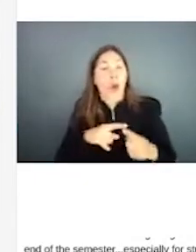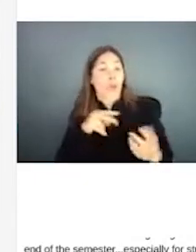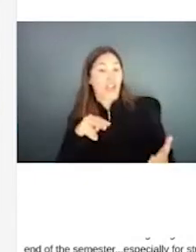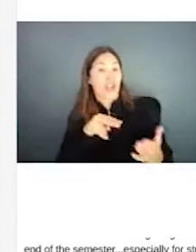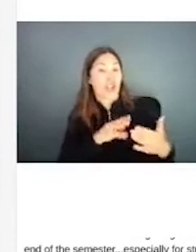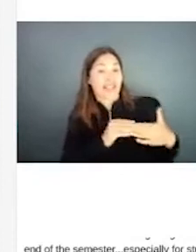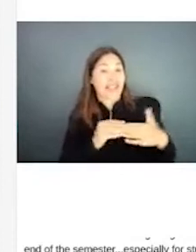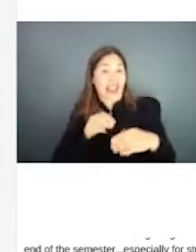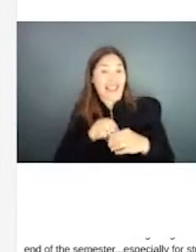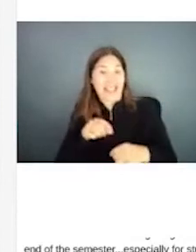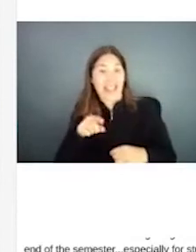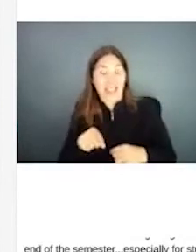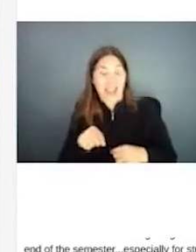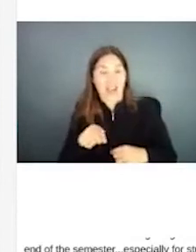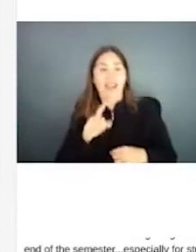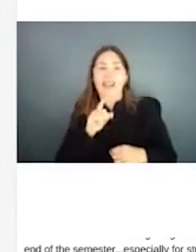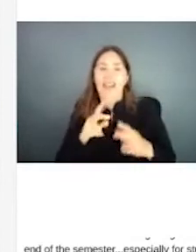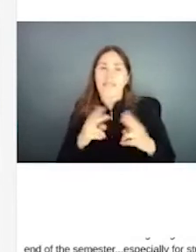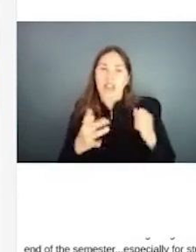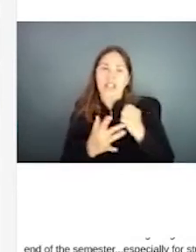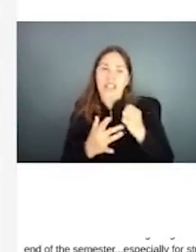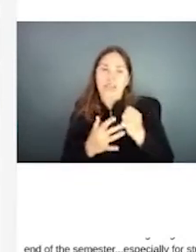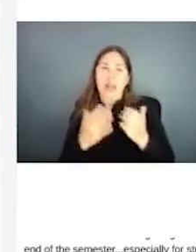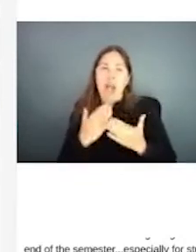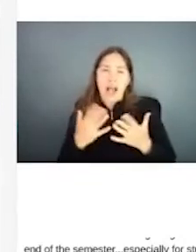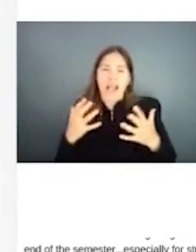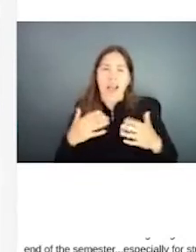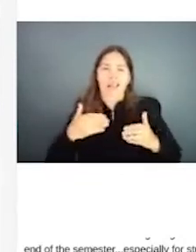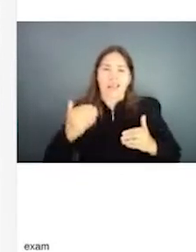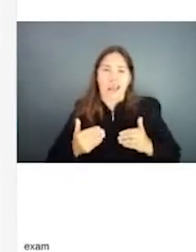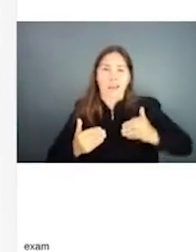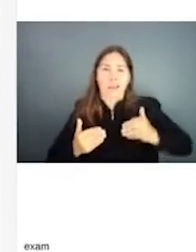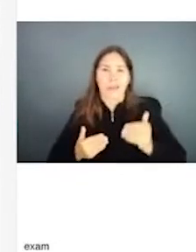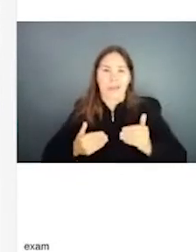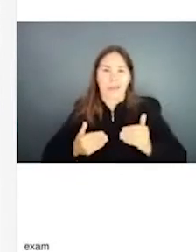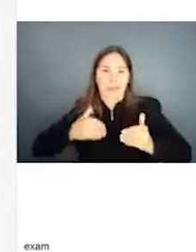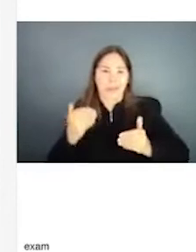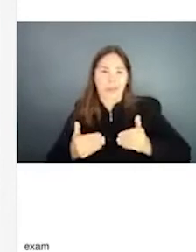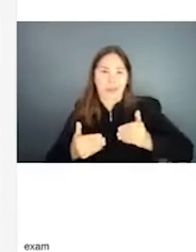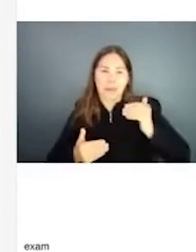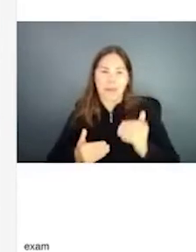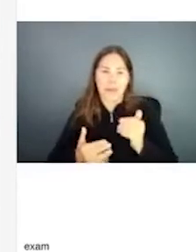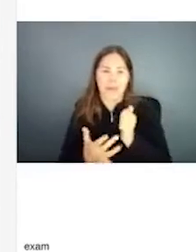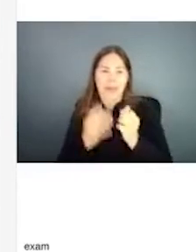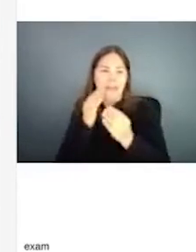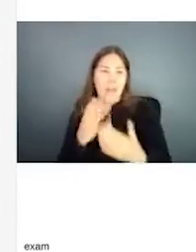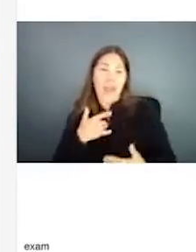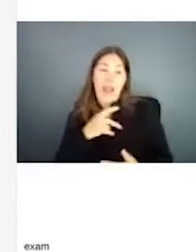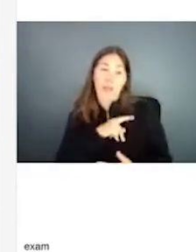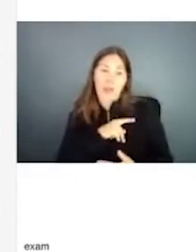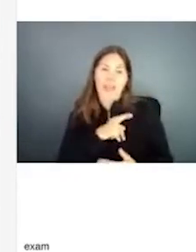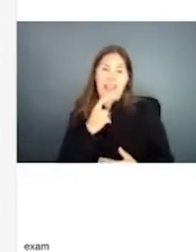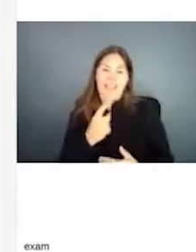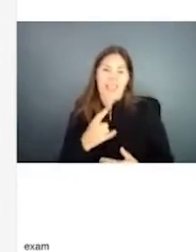in there, they're very technical, a lot of step-by-step technical information. And so I personally find them a little